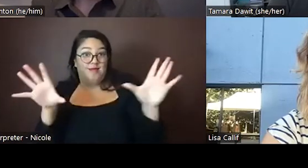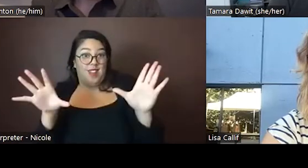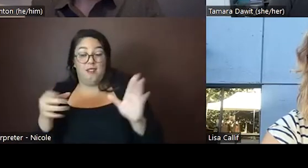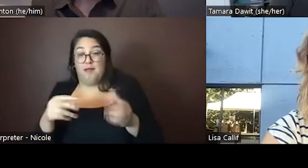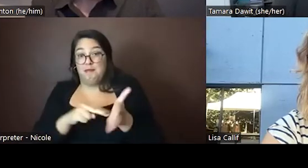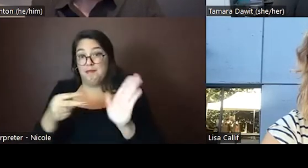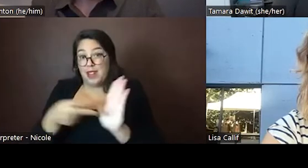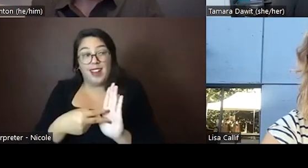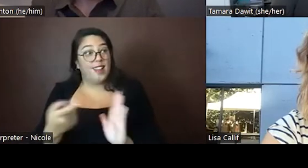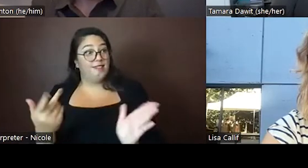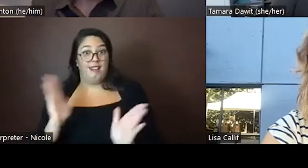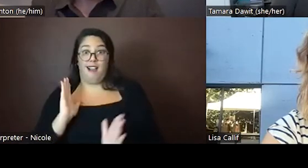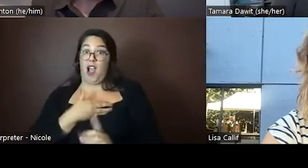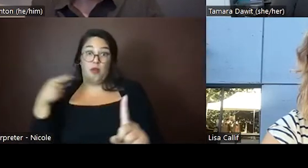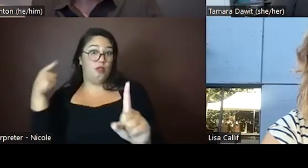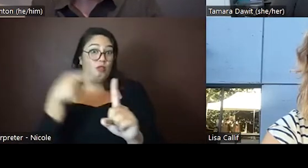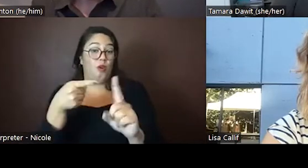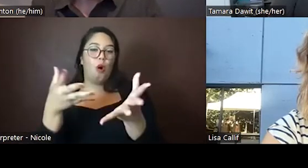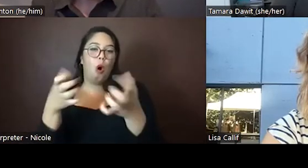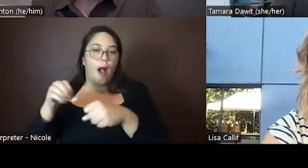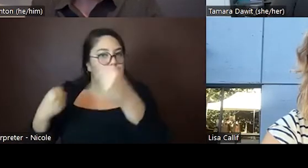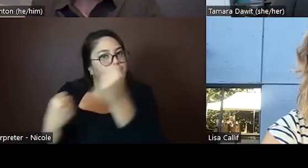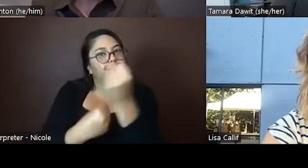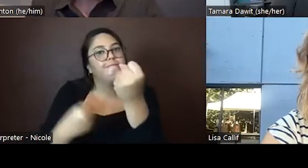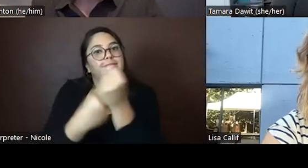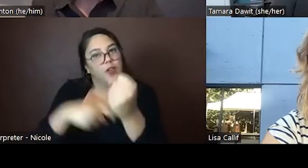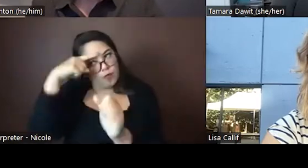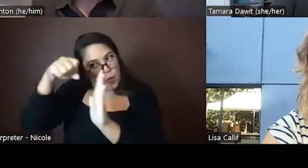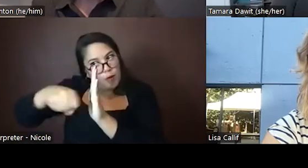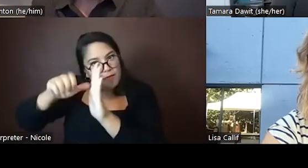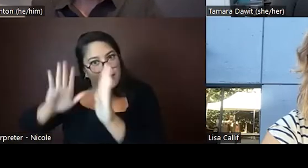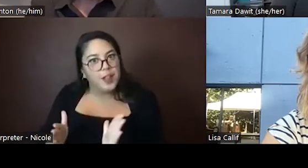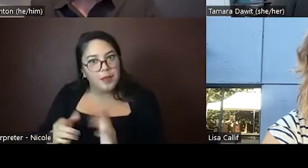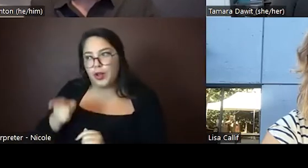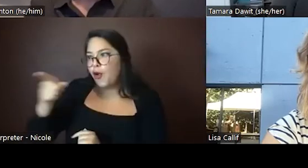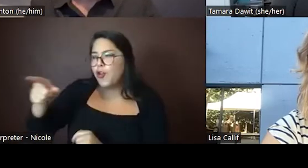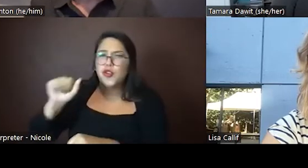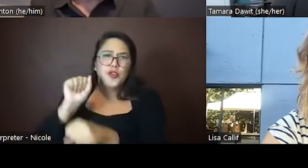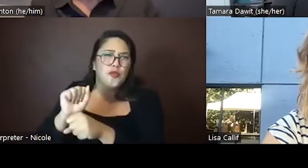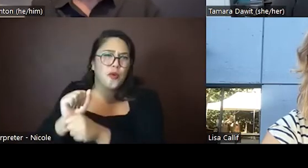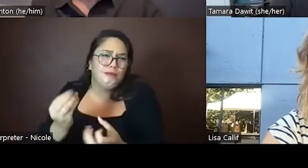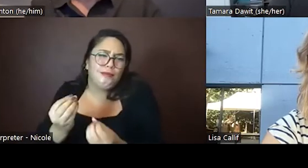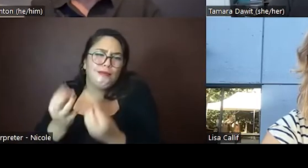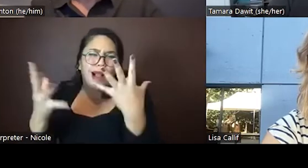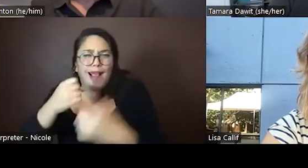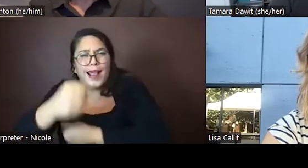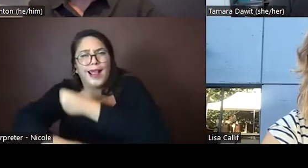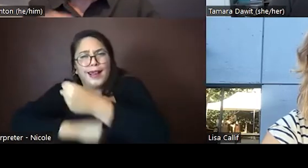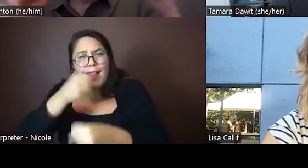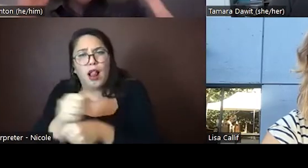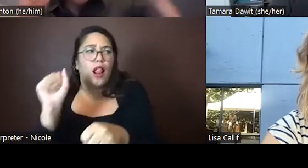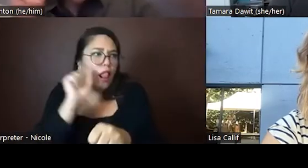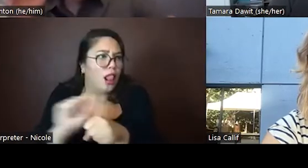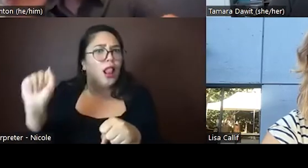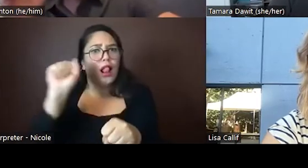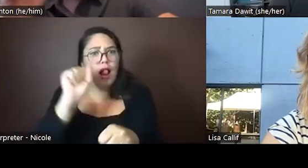film. This is the film that you've been working years and years of your life on, probably haven't been paid very much. You should make the